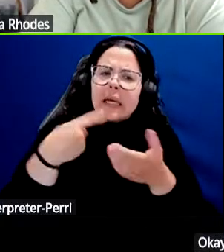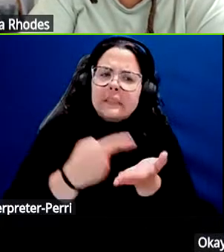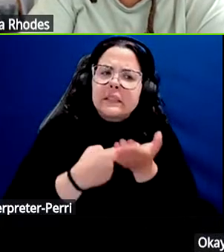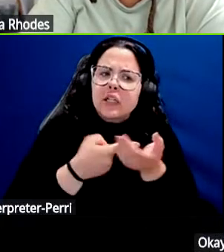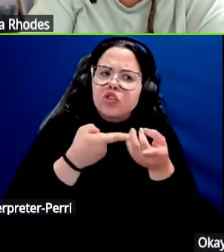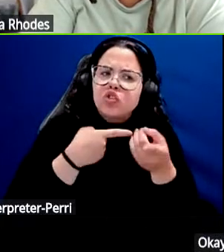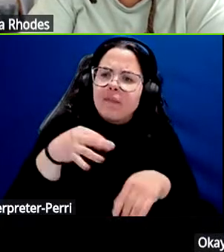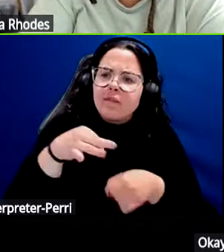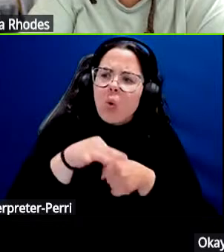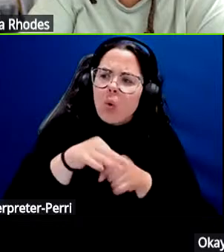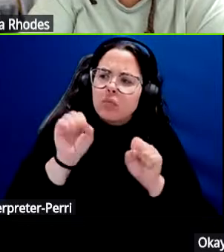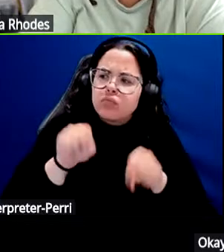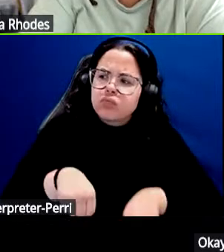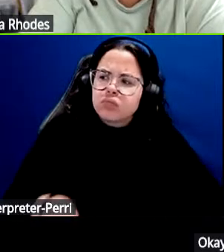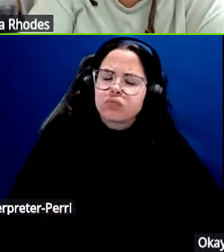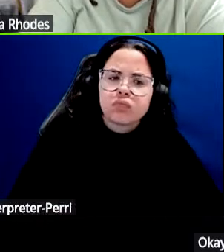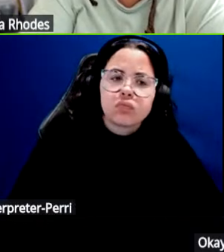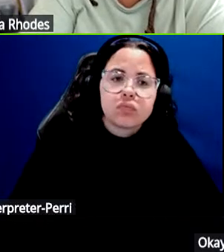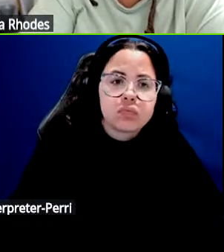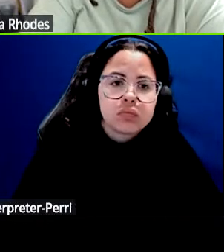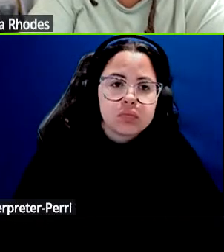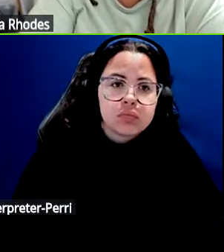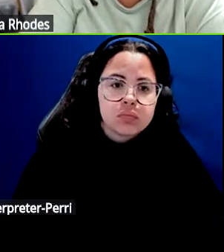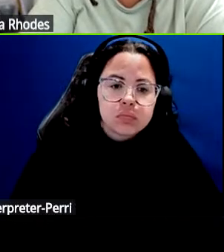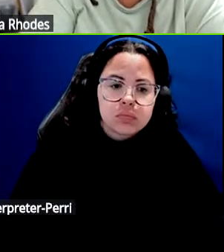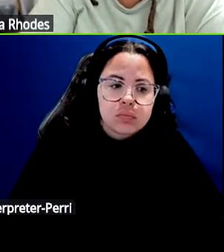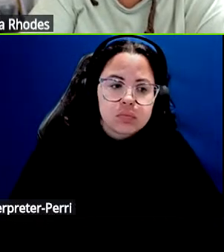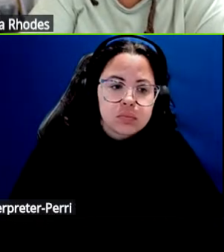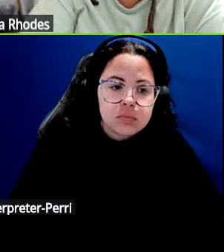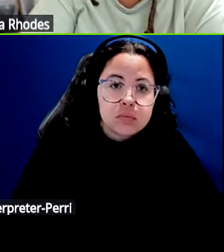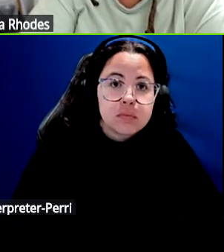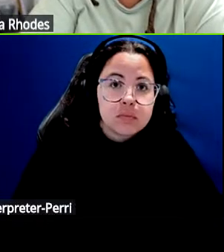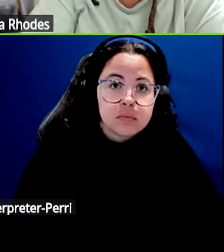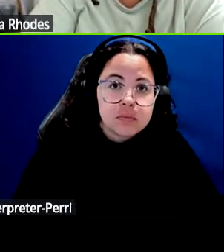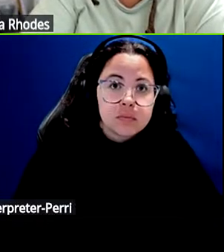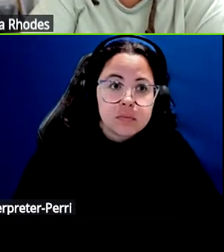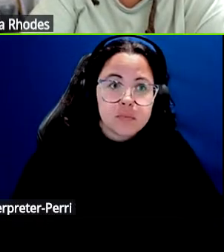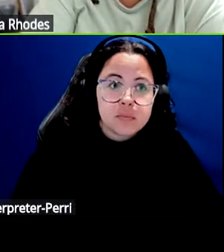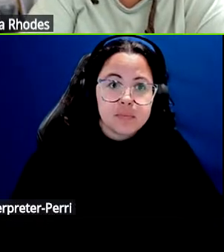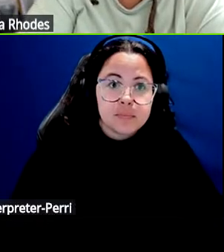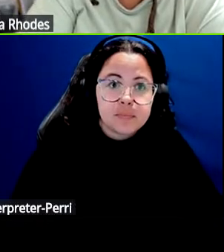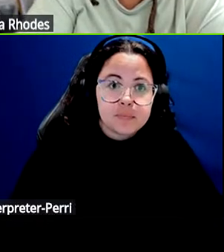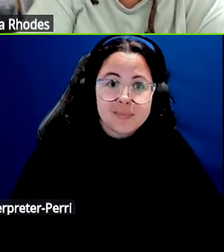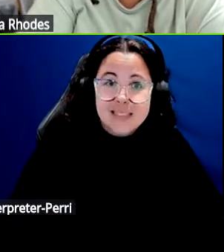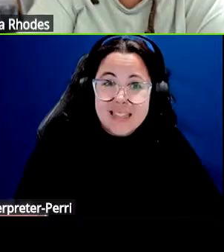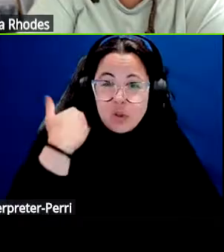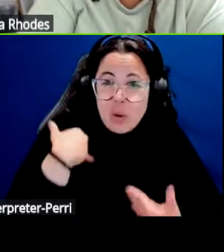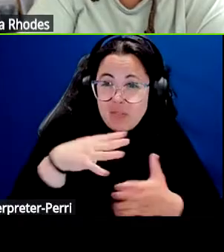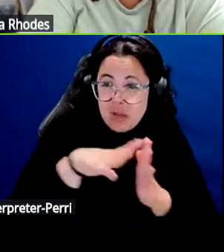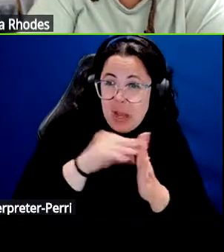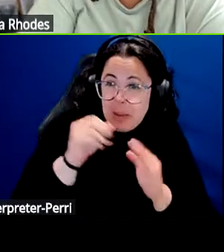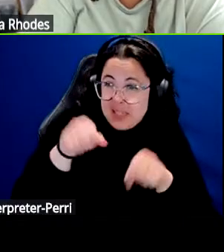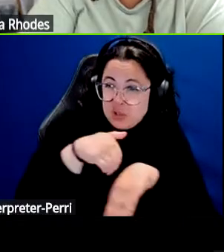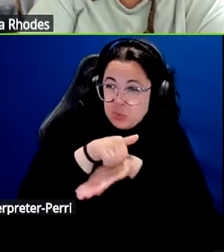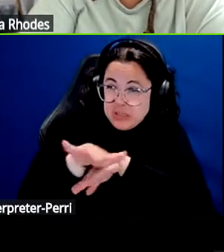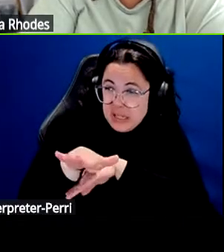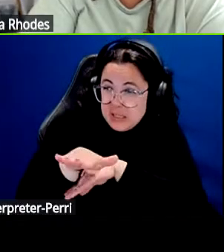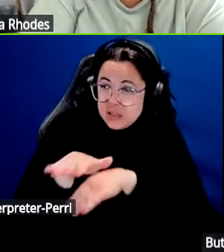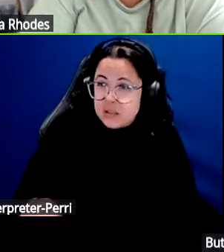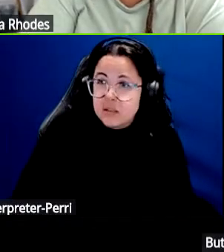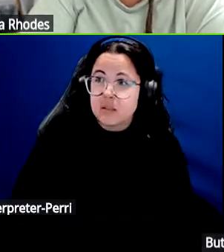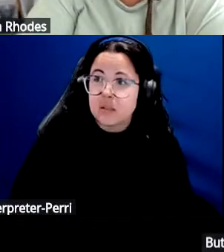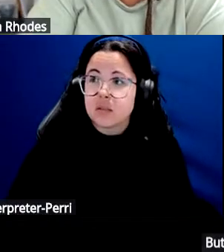action, but if you have a copy of that invoice, can you please send it to us from the I believe, Trinidad